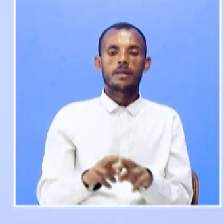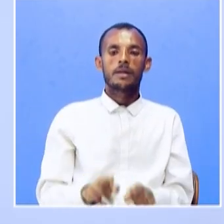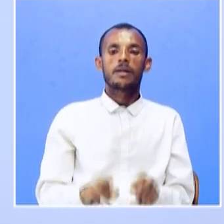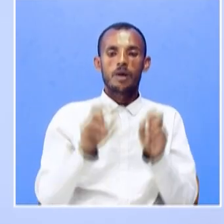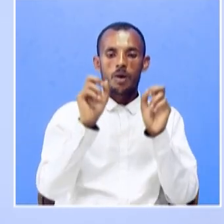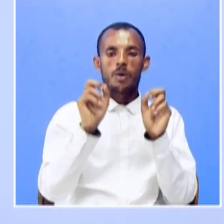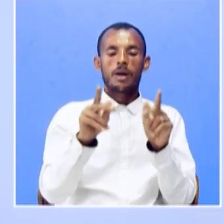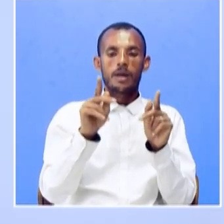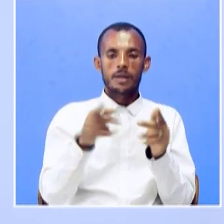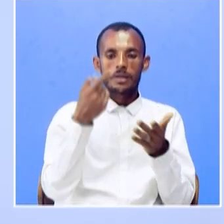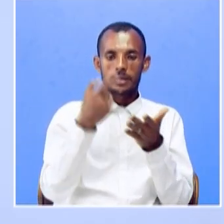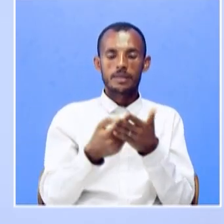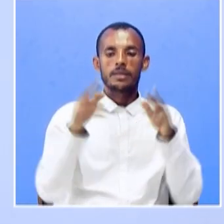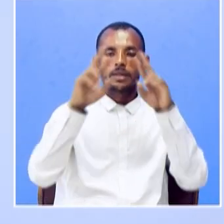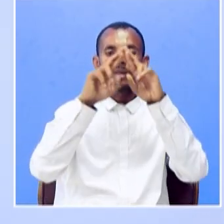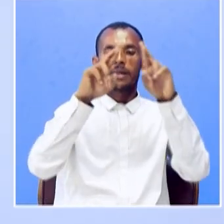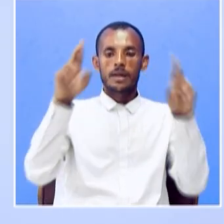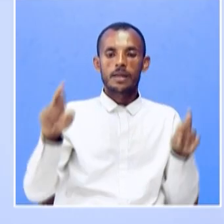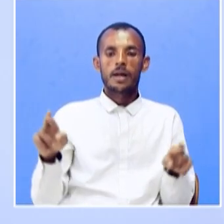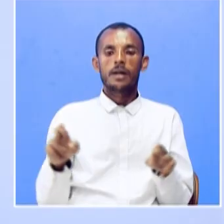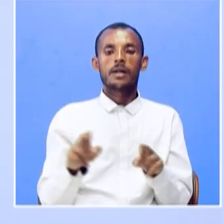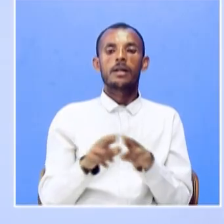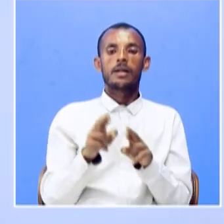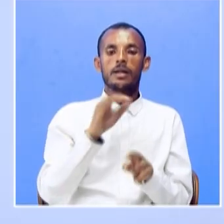Okay, this rectangle is